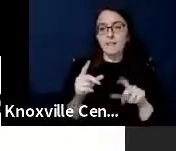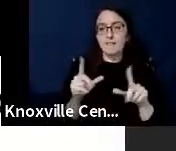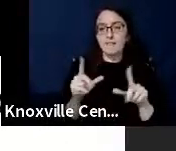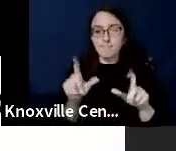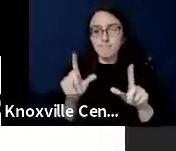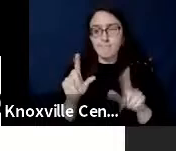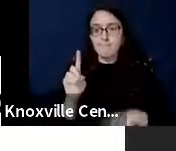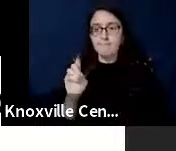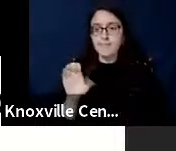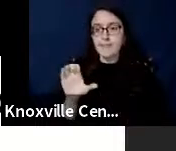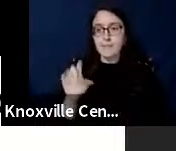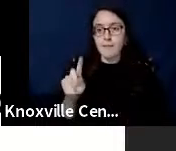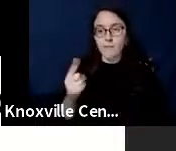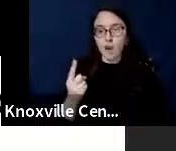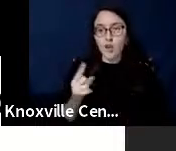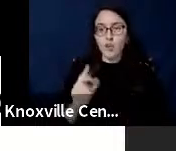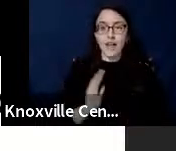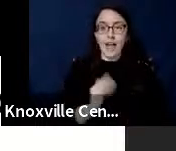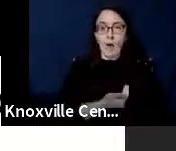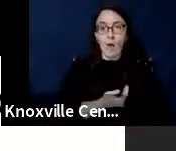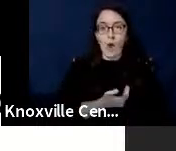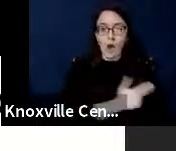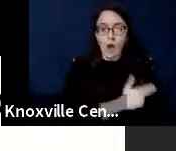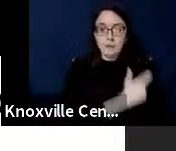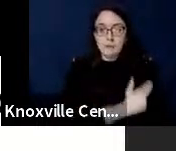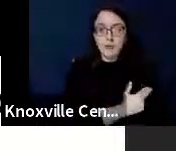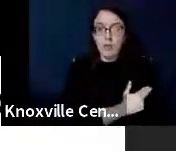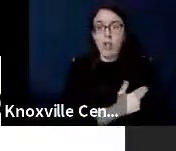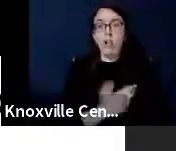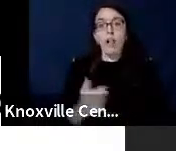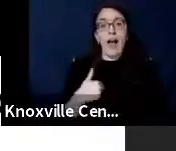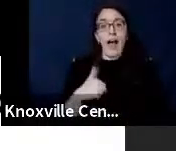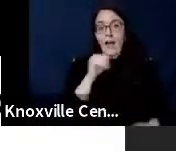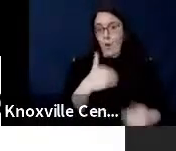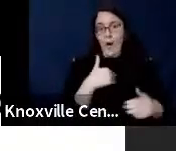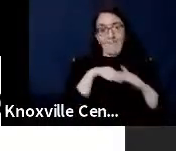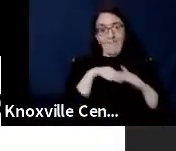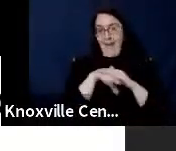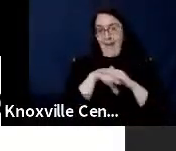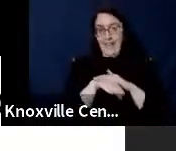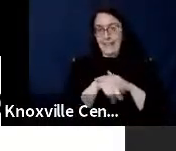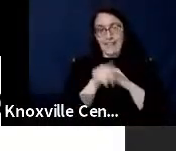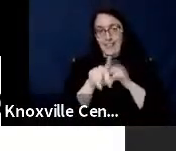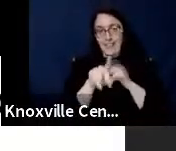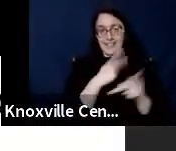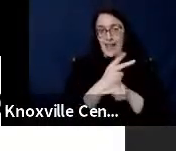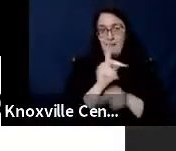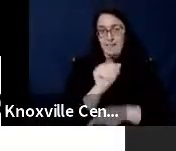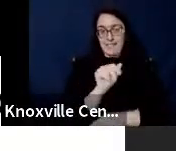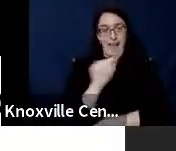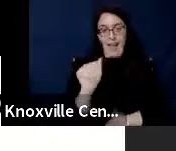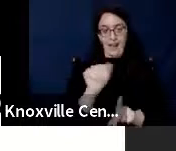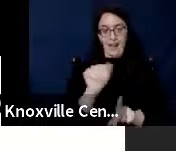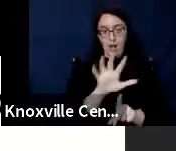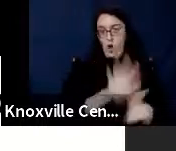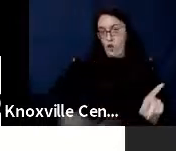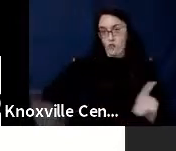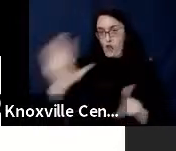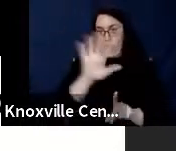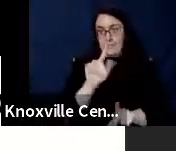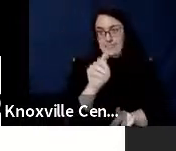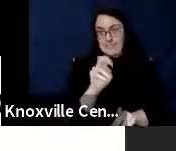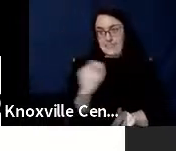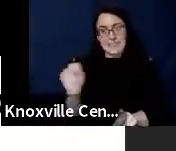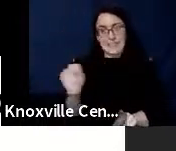December 1st in our hospital. Again, I don't have access to this type of data across the entire region, but this